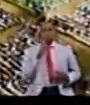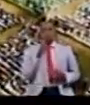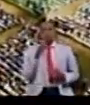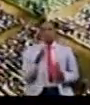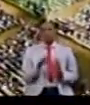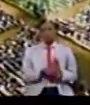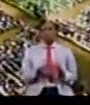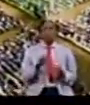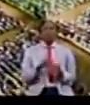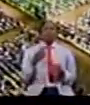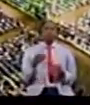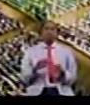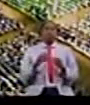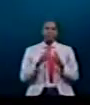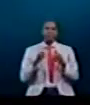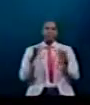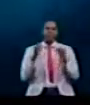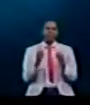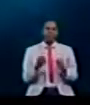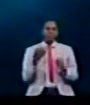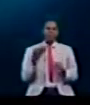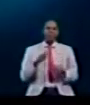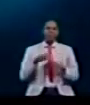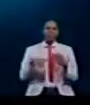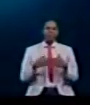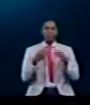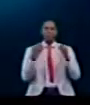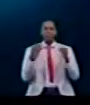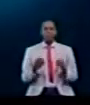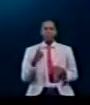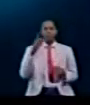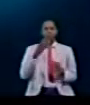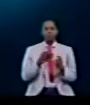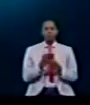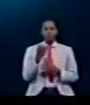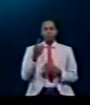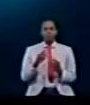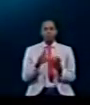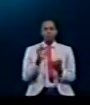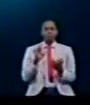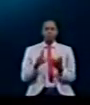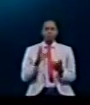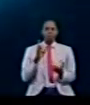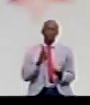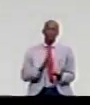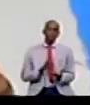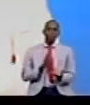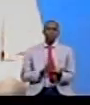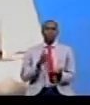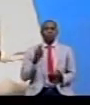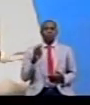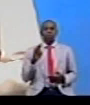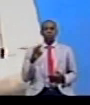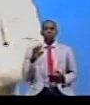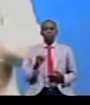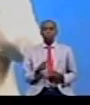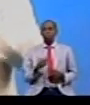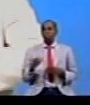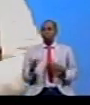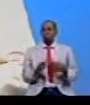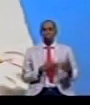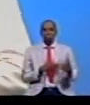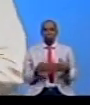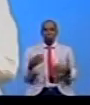Praise the Lord. Hallelujah. Sorry, network is fluctuating. You want to pray. So as I was